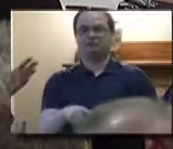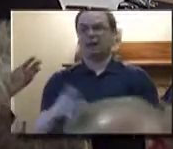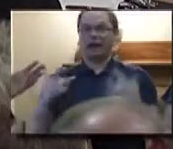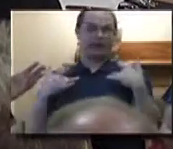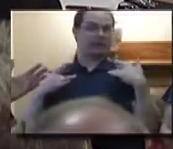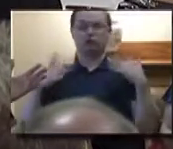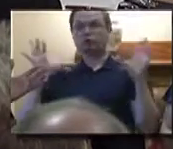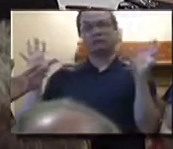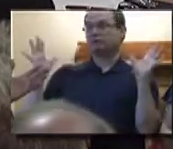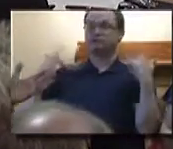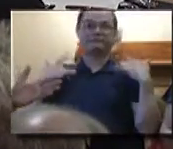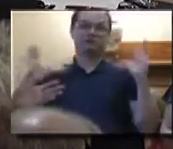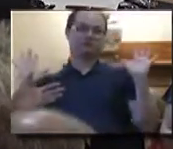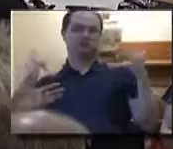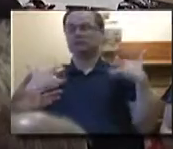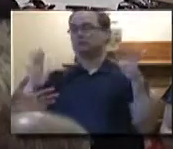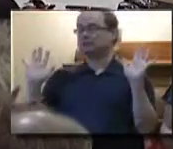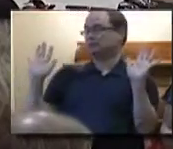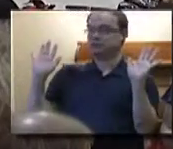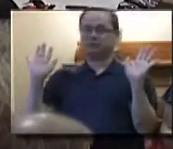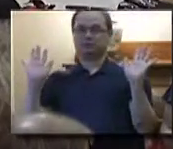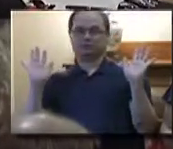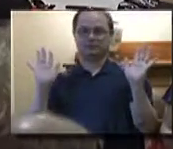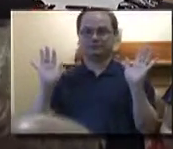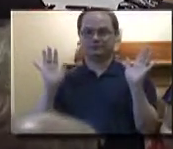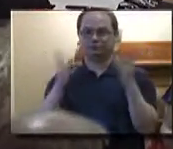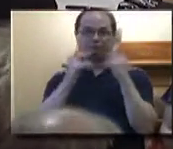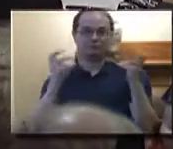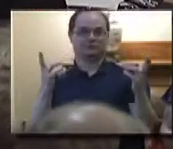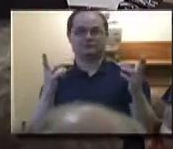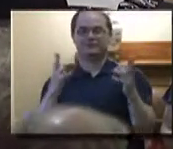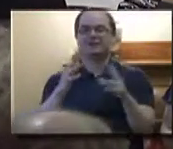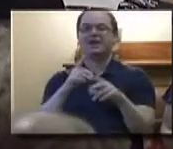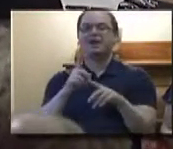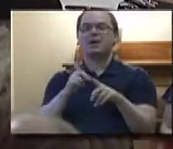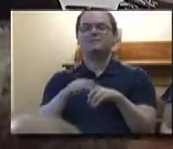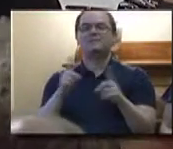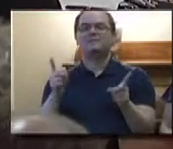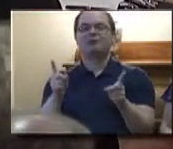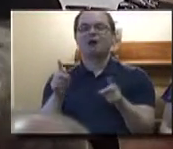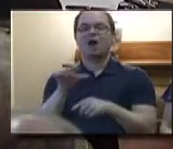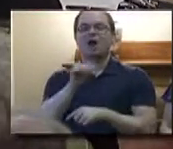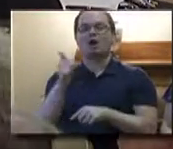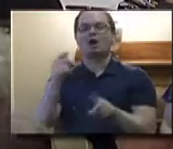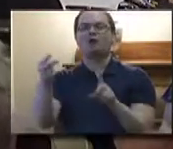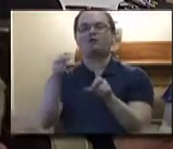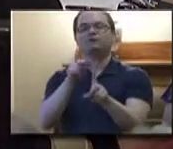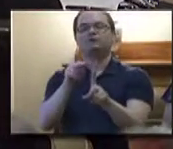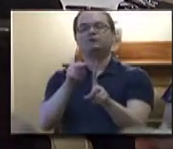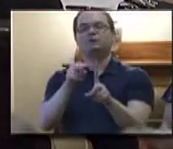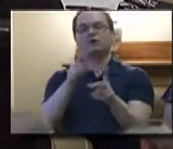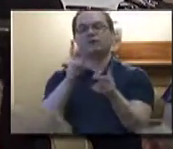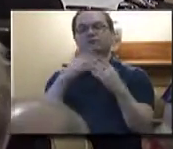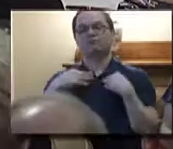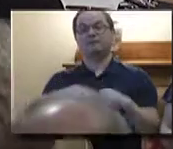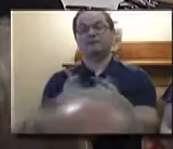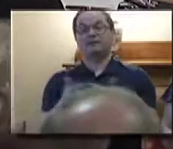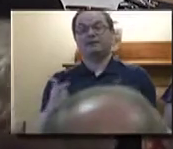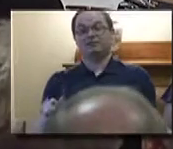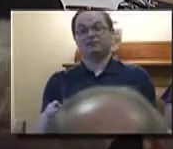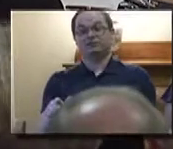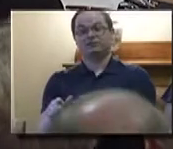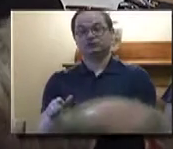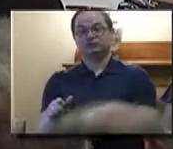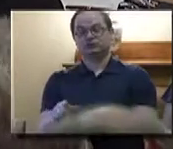I'm not doing anything. Yeah. So what do you mean? Another aspect of the body language is that